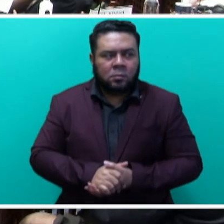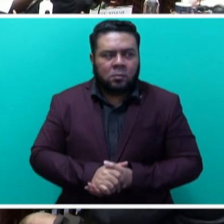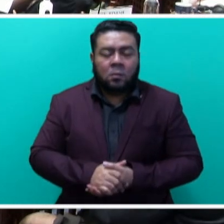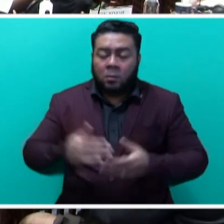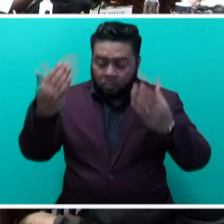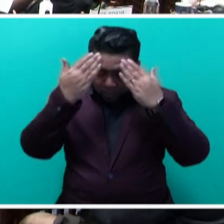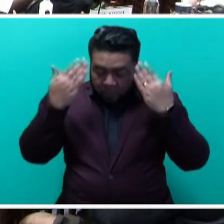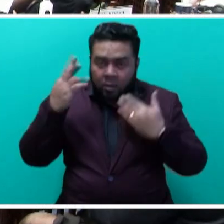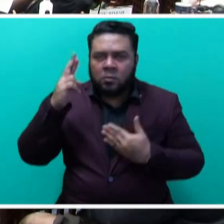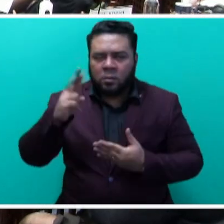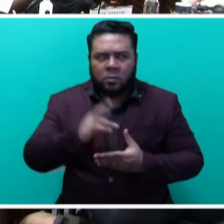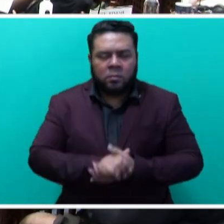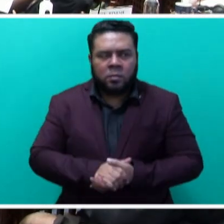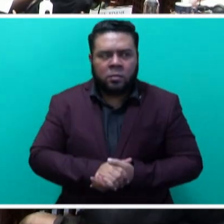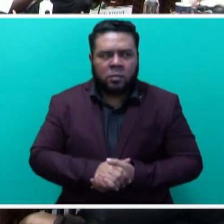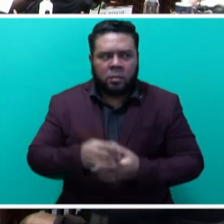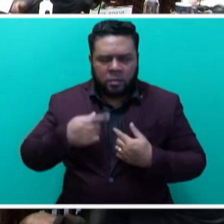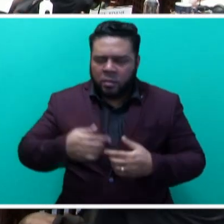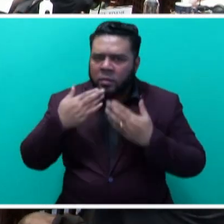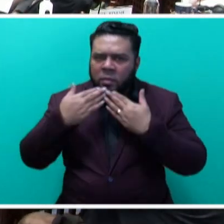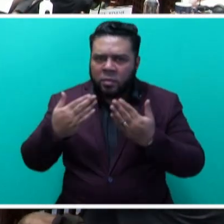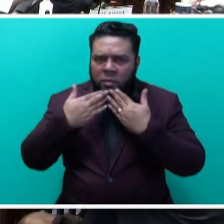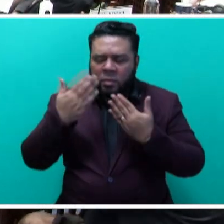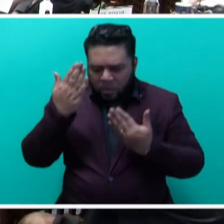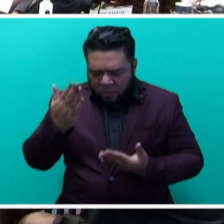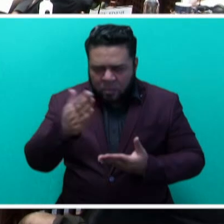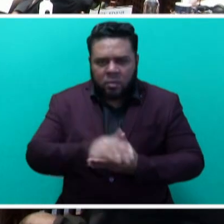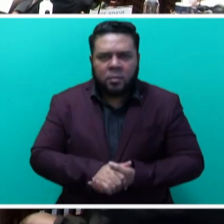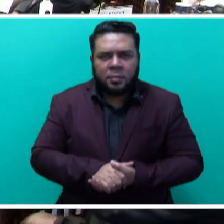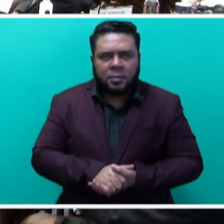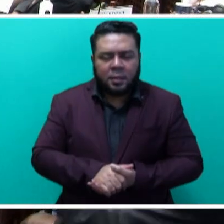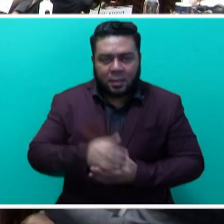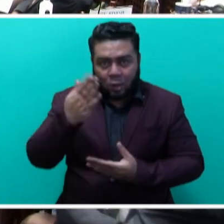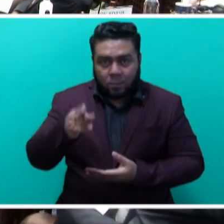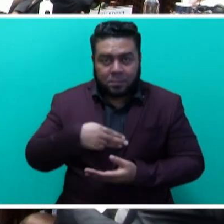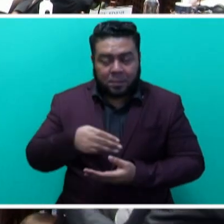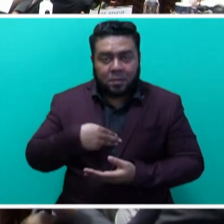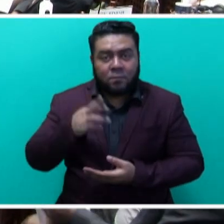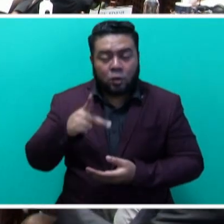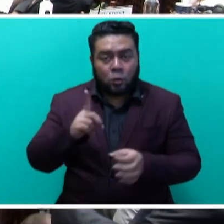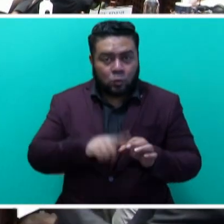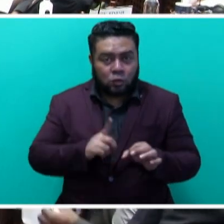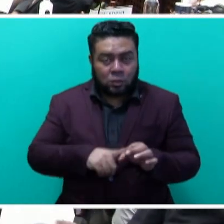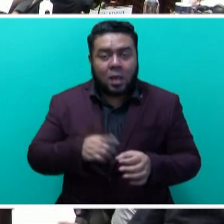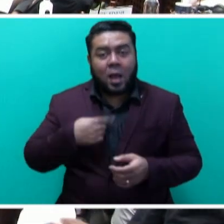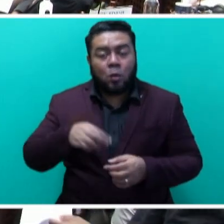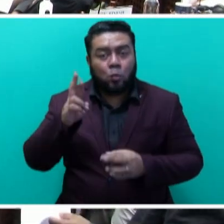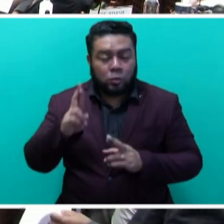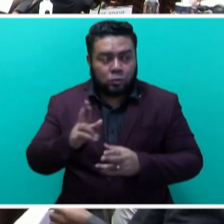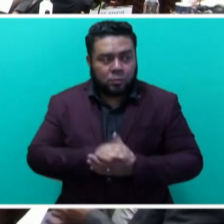Speaker, sir, I thank the honourable member for the question, and I wish